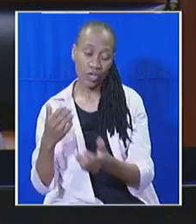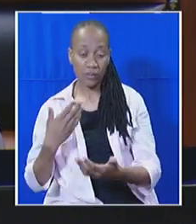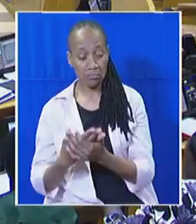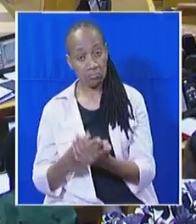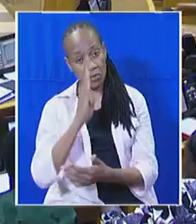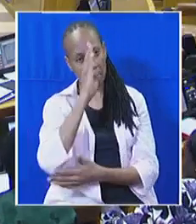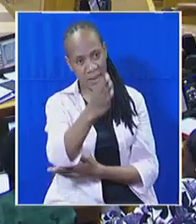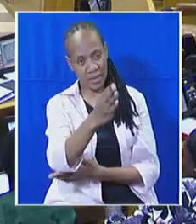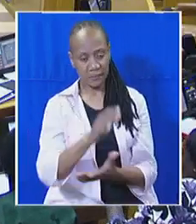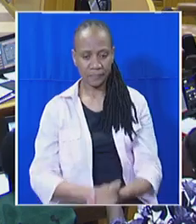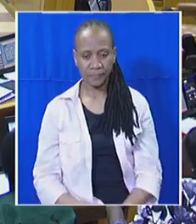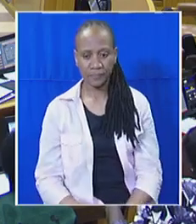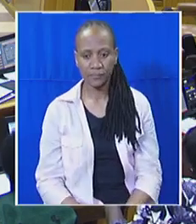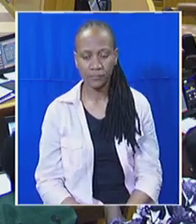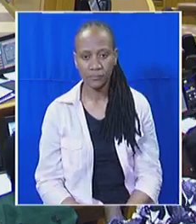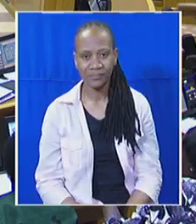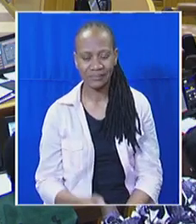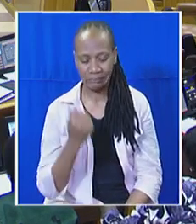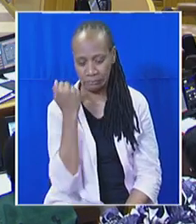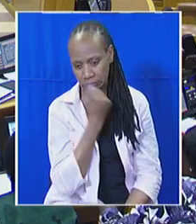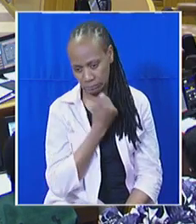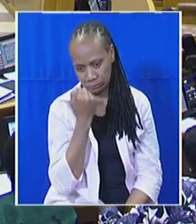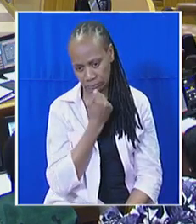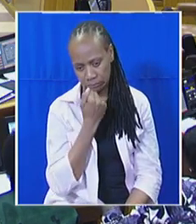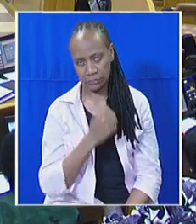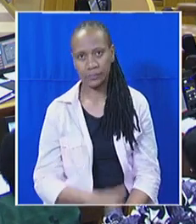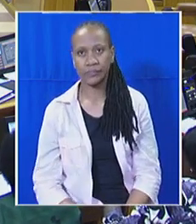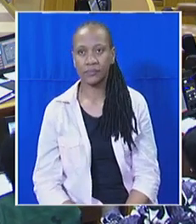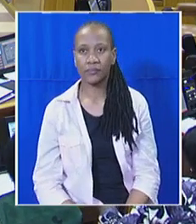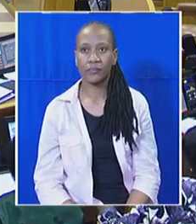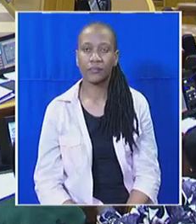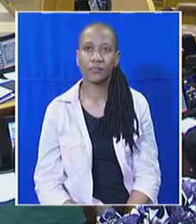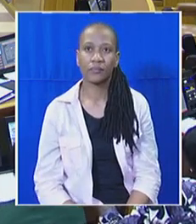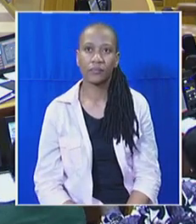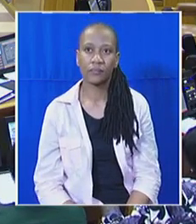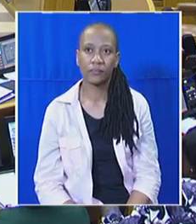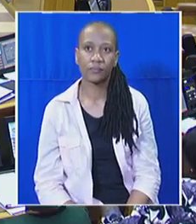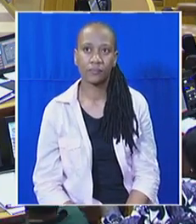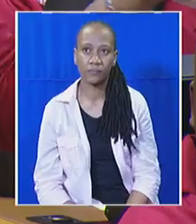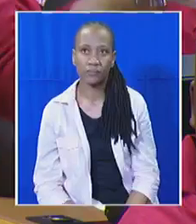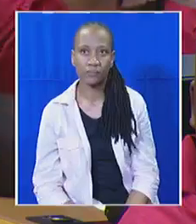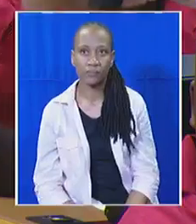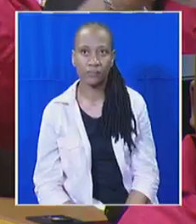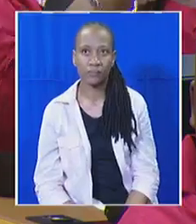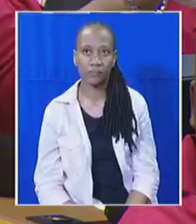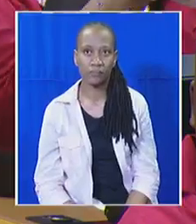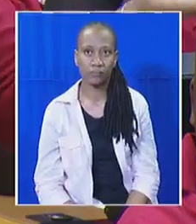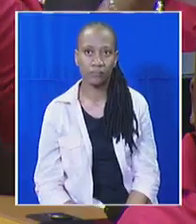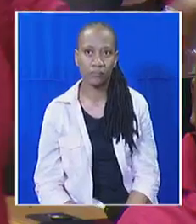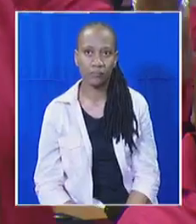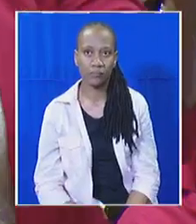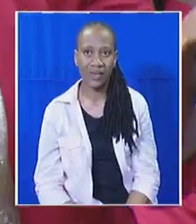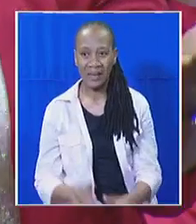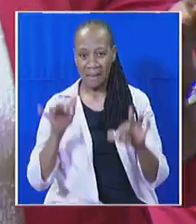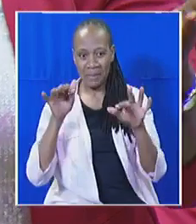pleasure. It's very unfortunate that such howlers get to be elected in strategic